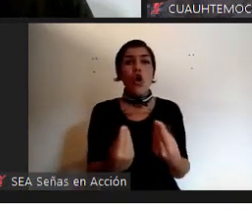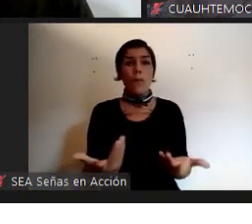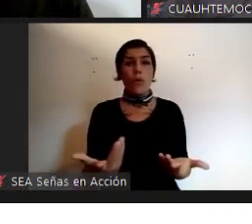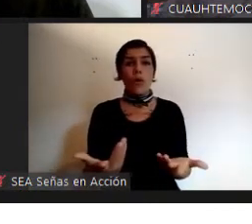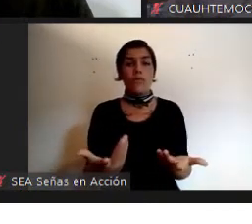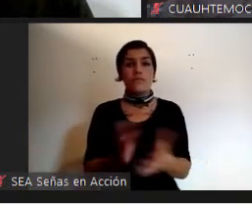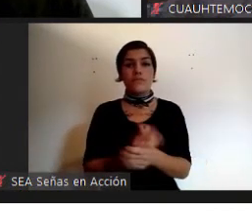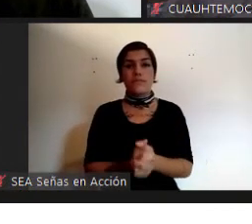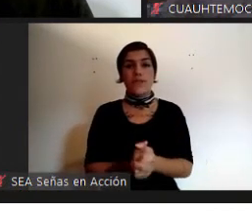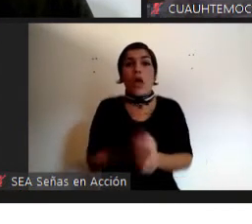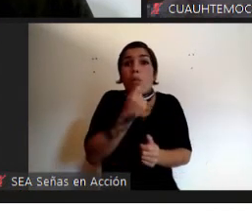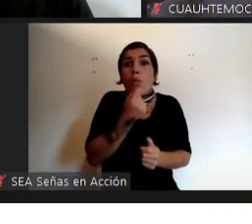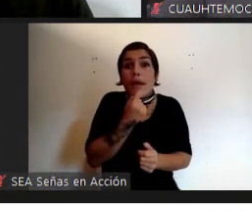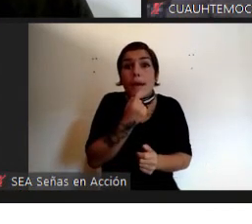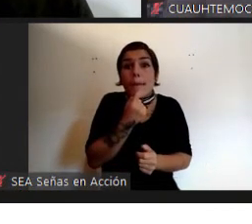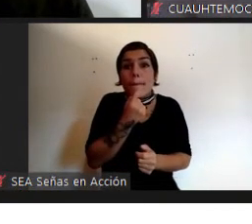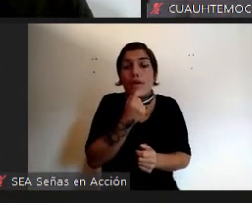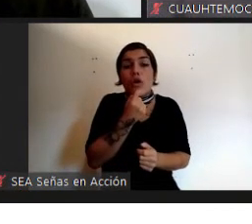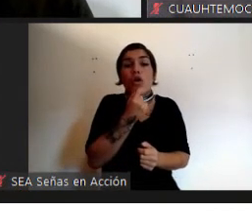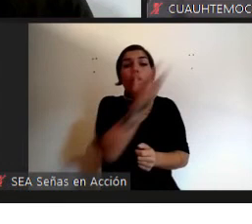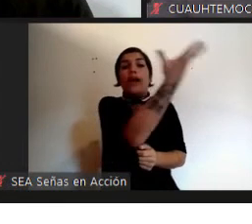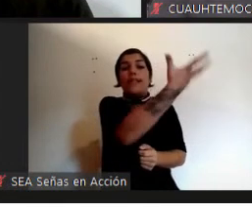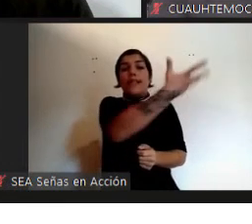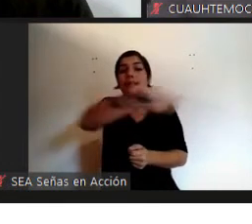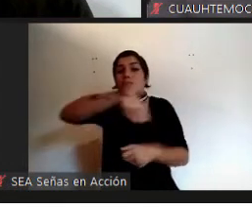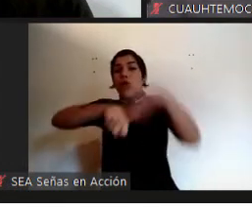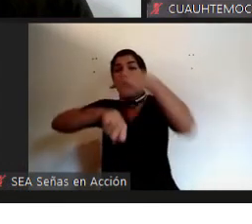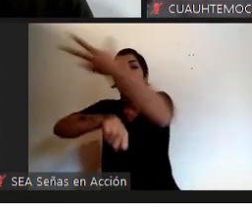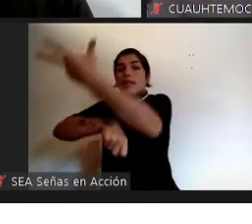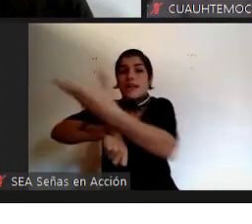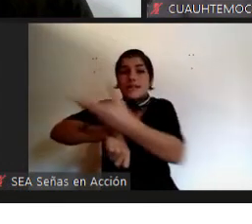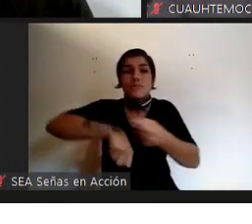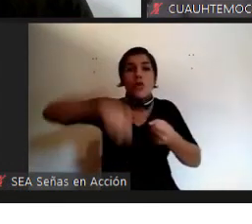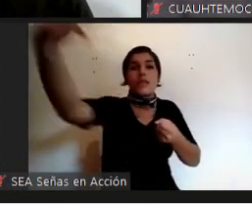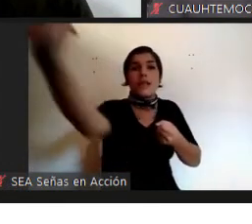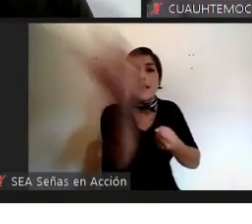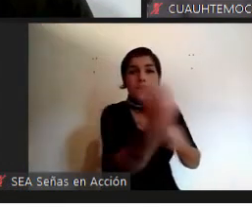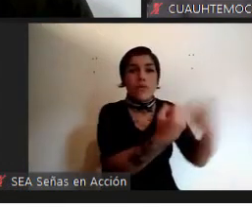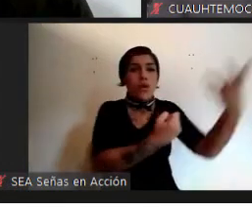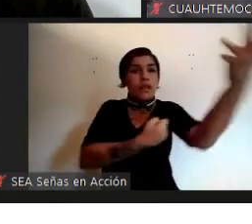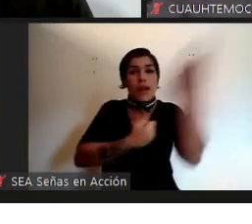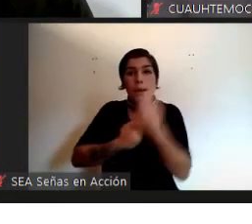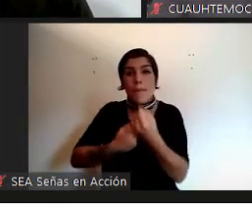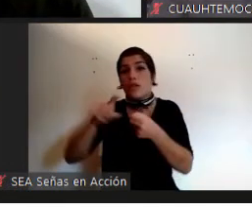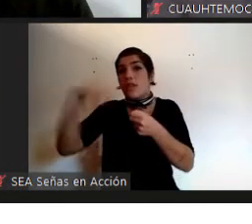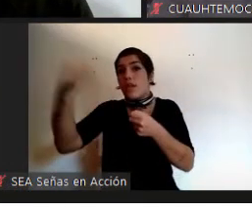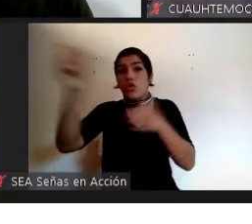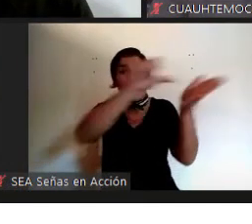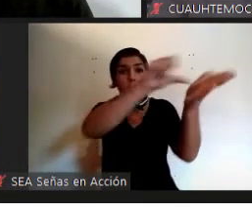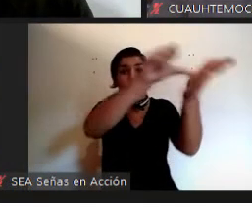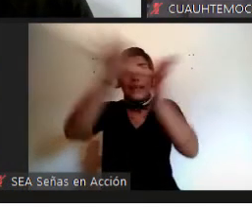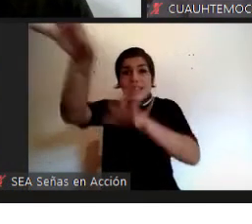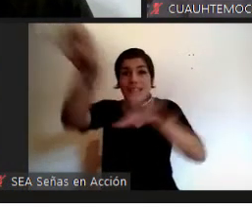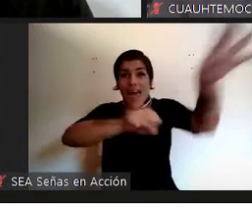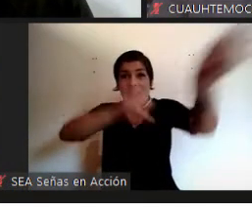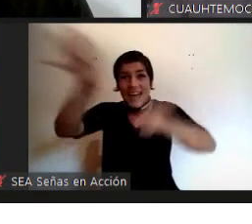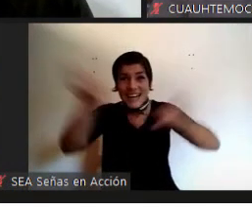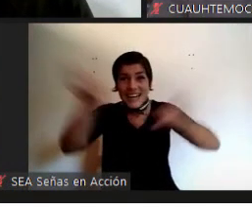creating transportation from many parts around the world, well, maybe the model of Biennale Sur,